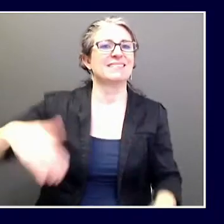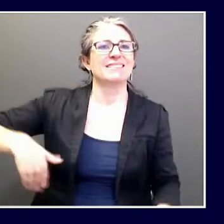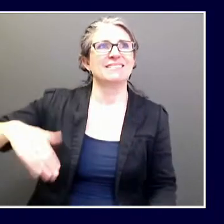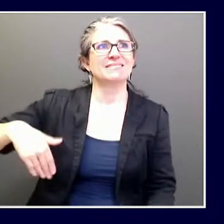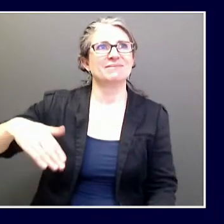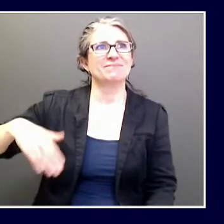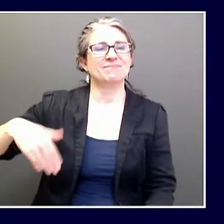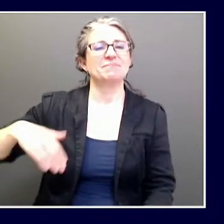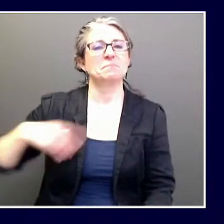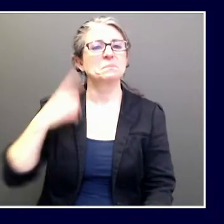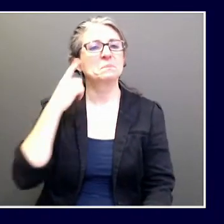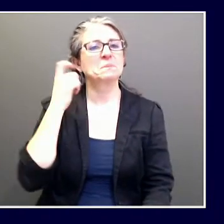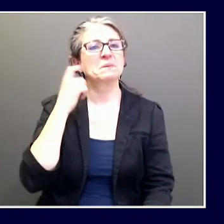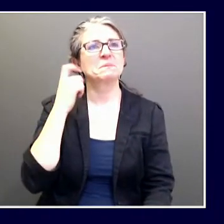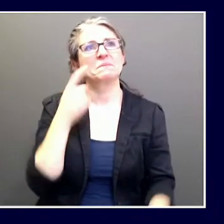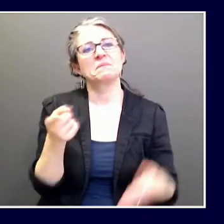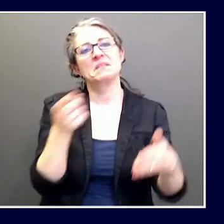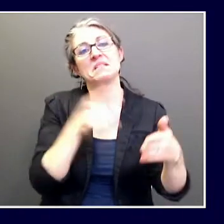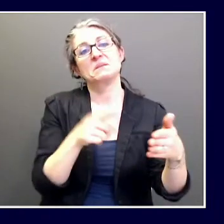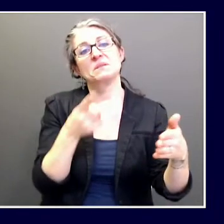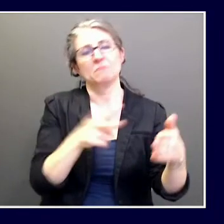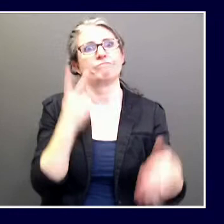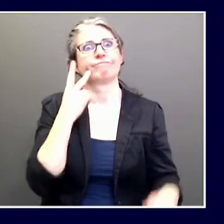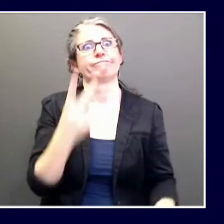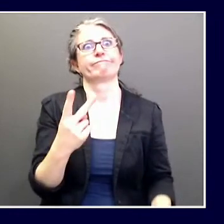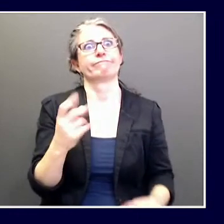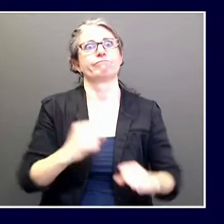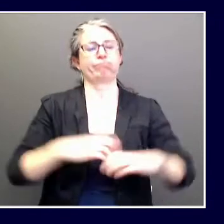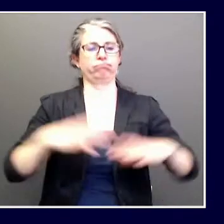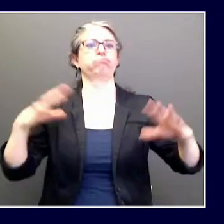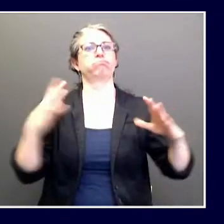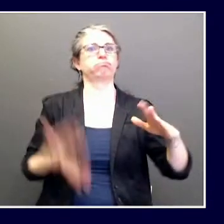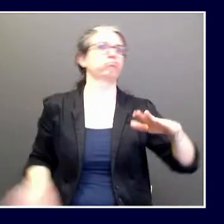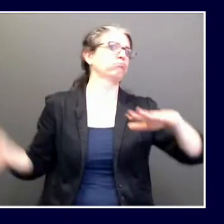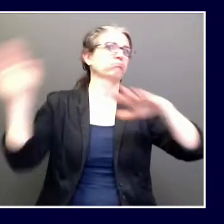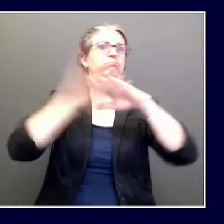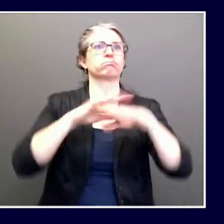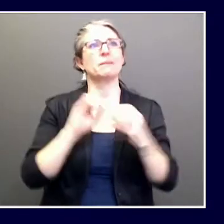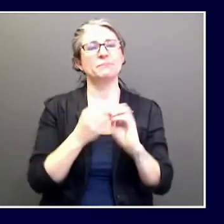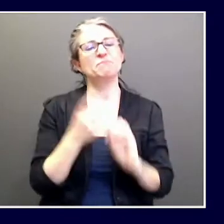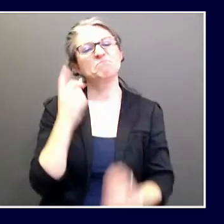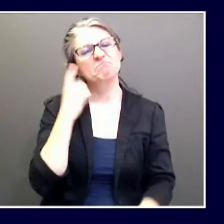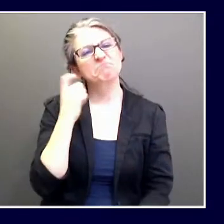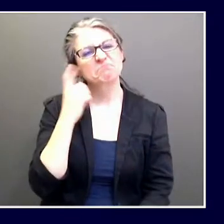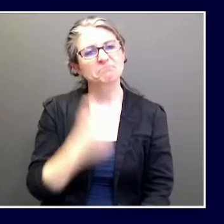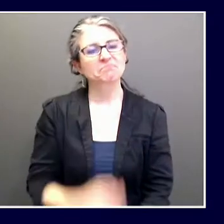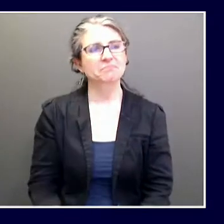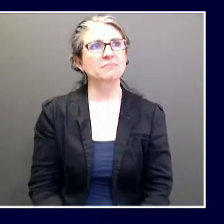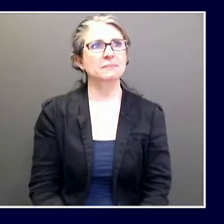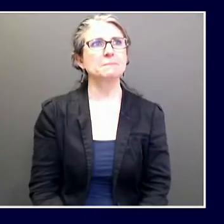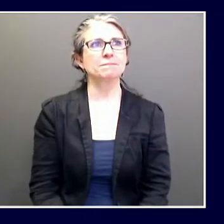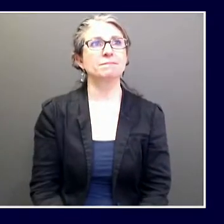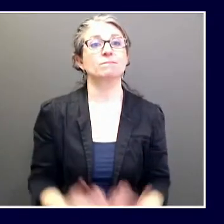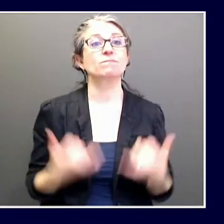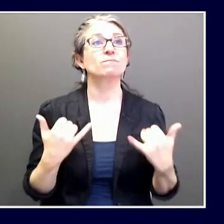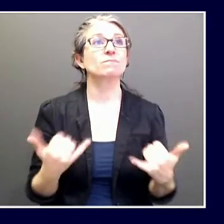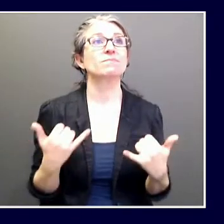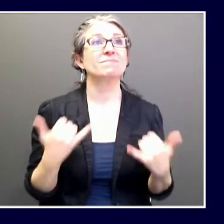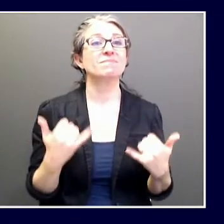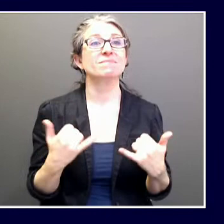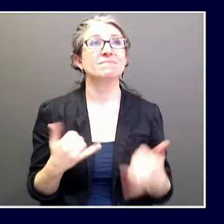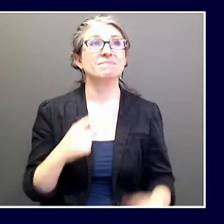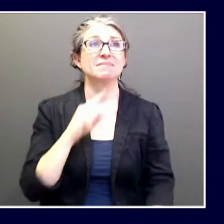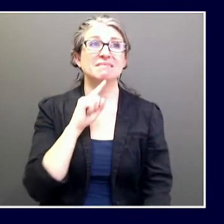may in the coming days. The question, of course, is what the severity level of that increase may be. Will it simply